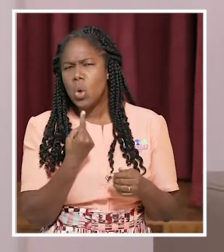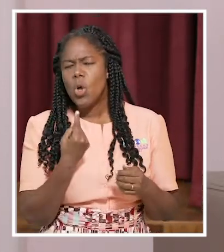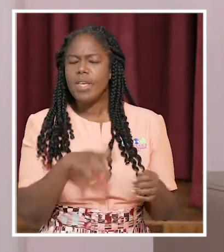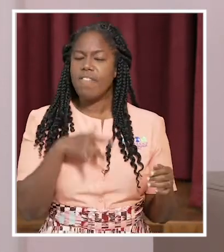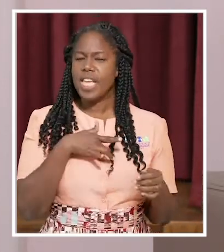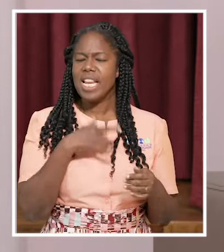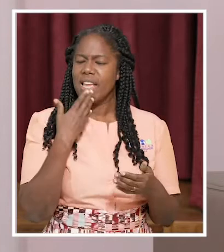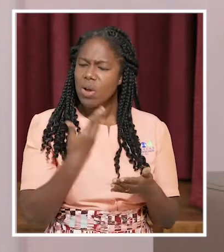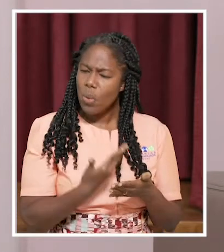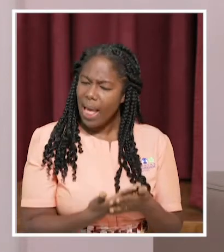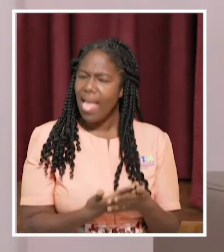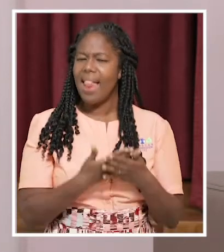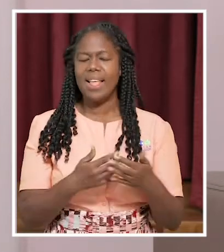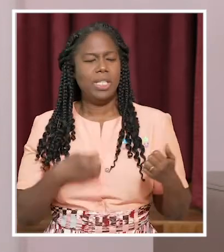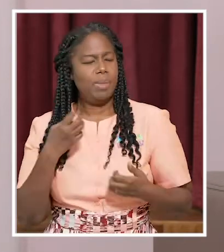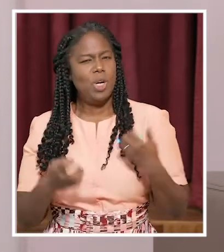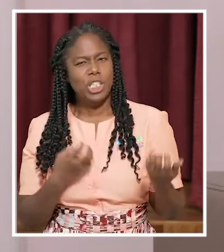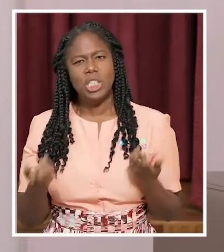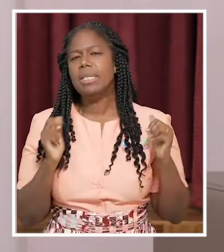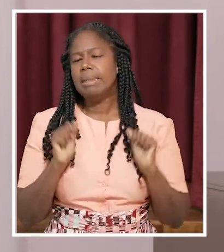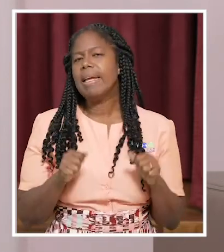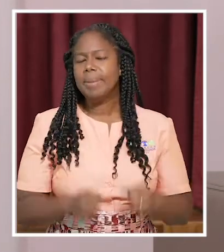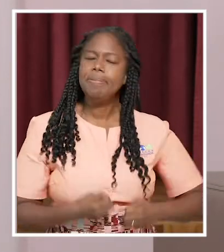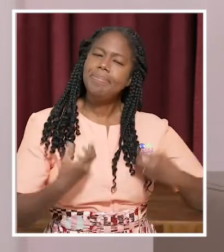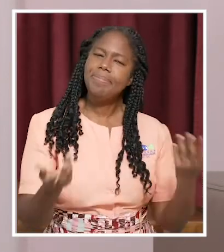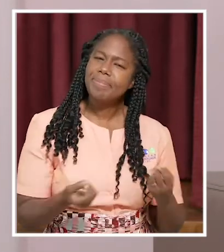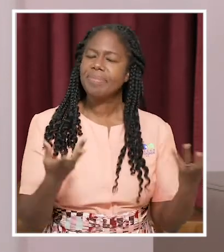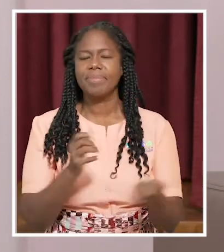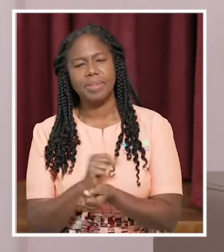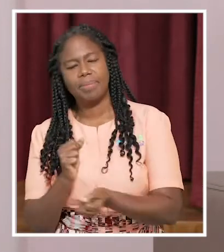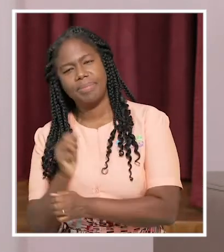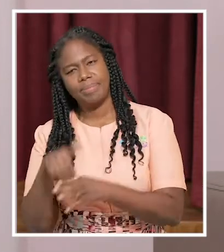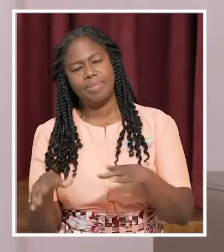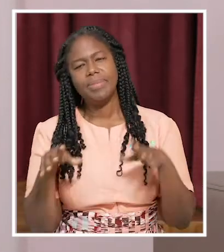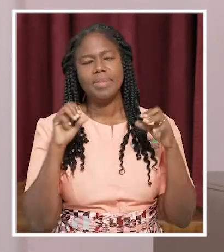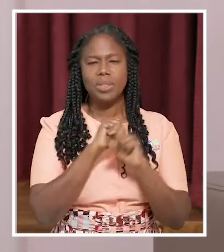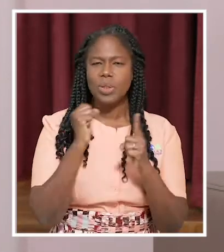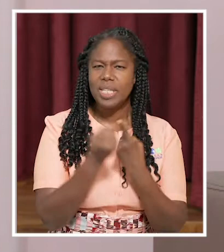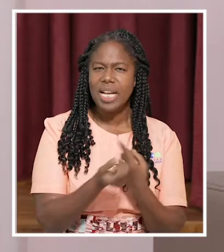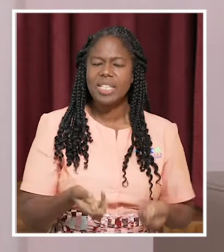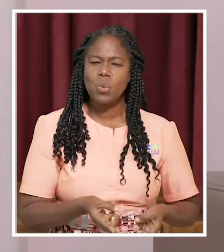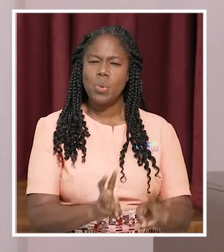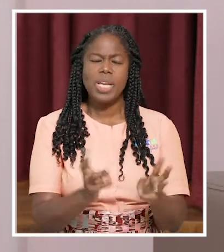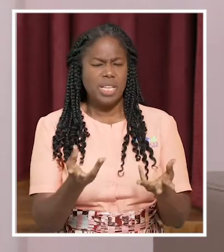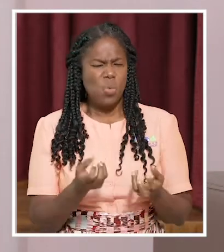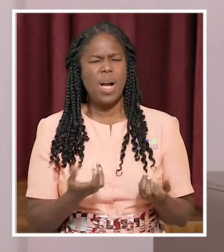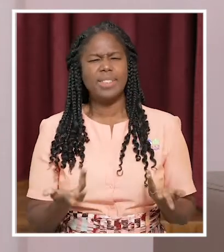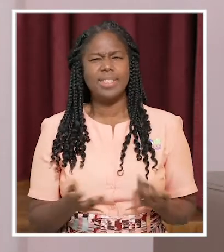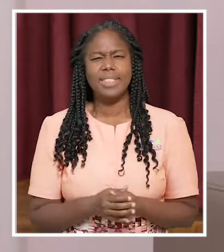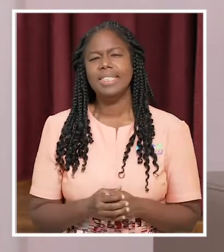well emotionally and being able to just contribute to society at the level that you would like to. When you look at it from